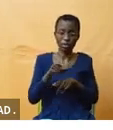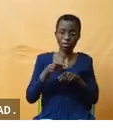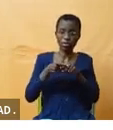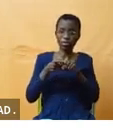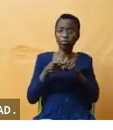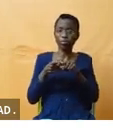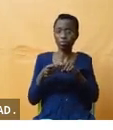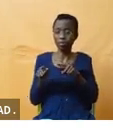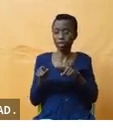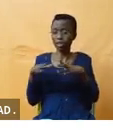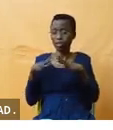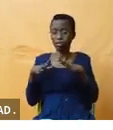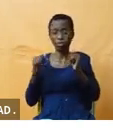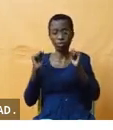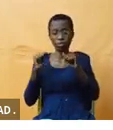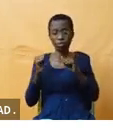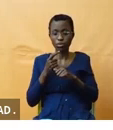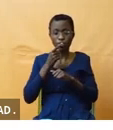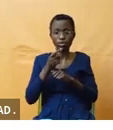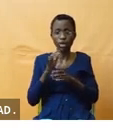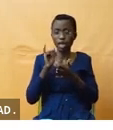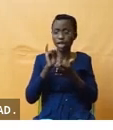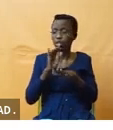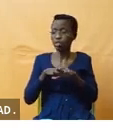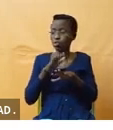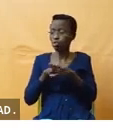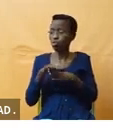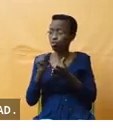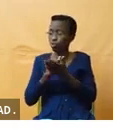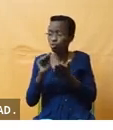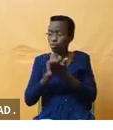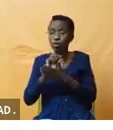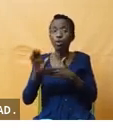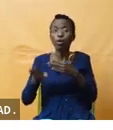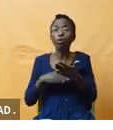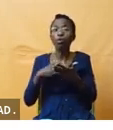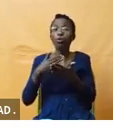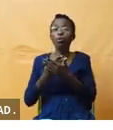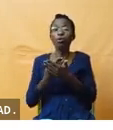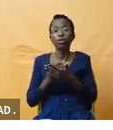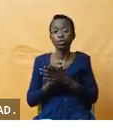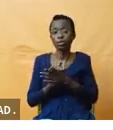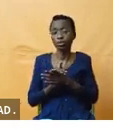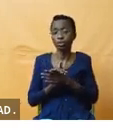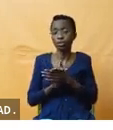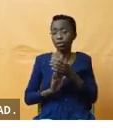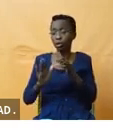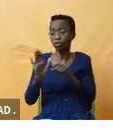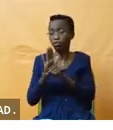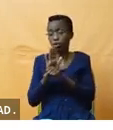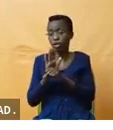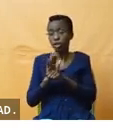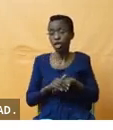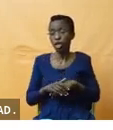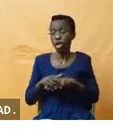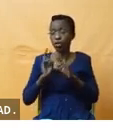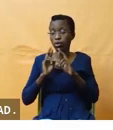might come, it's good to just publish the entire debt document or an up-to-date document. So like I said, most